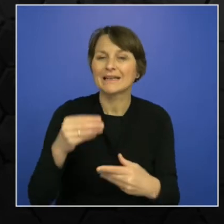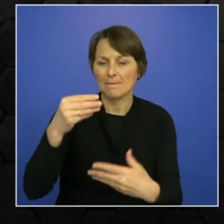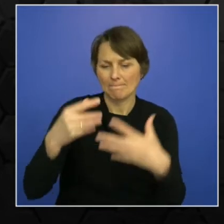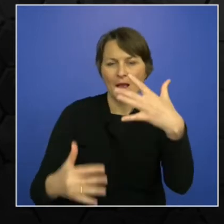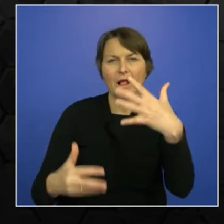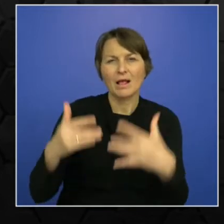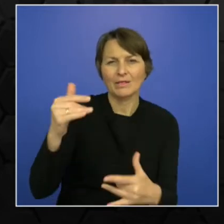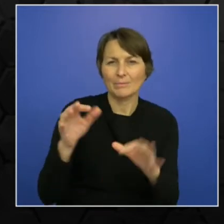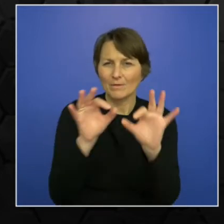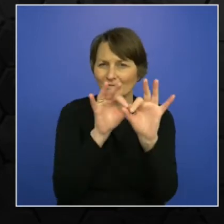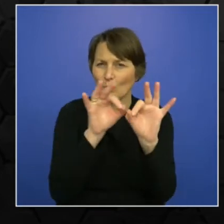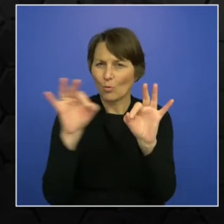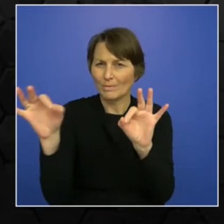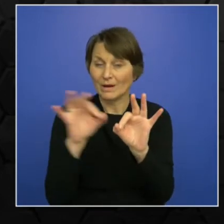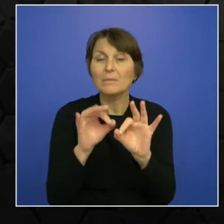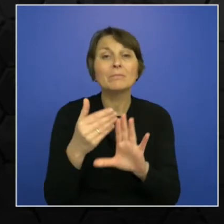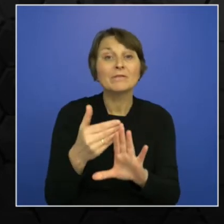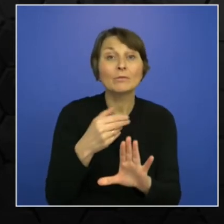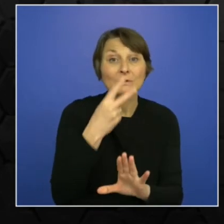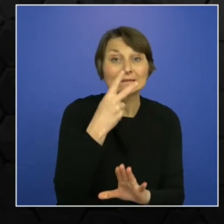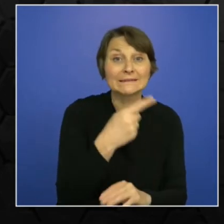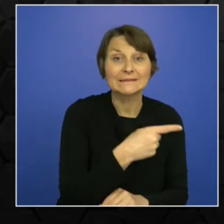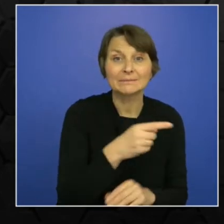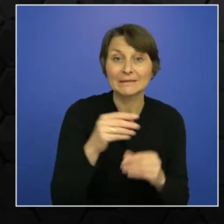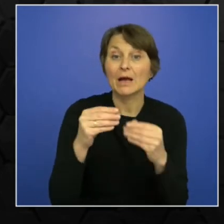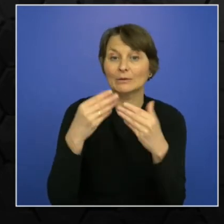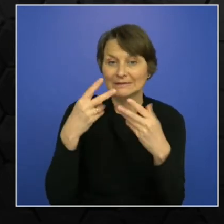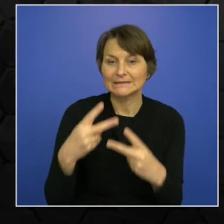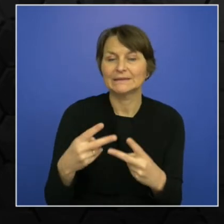I had shown previously,